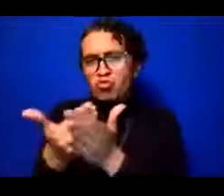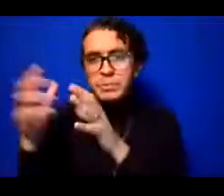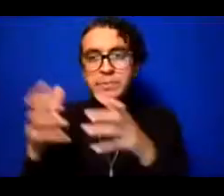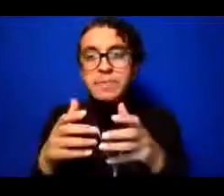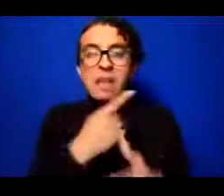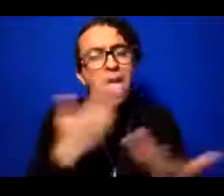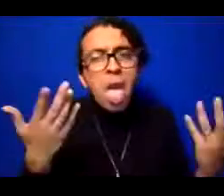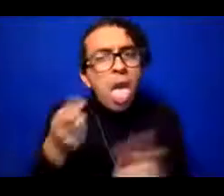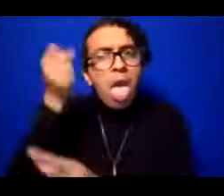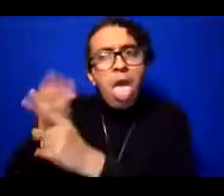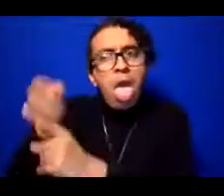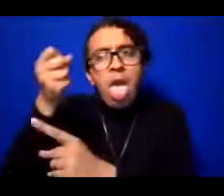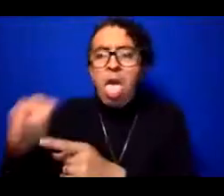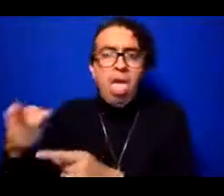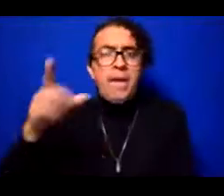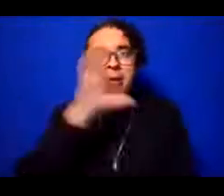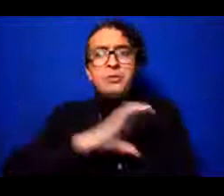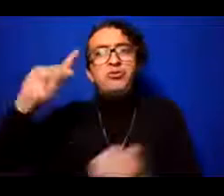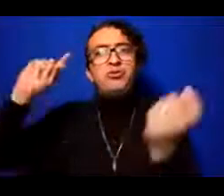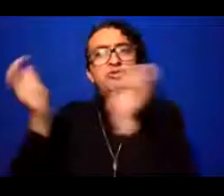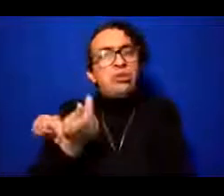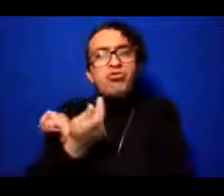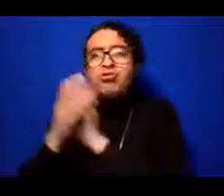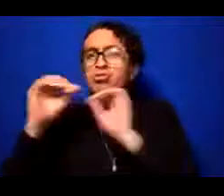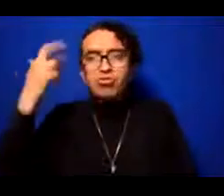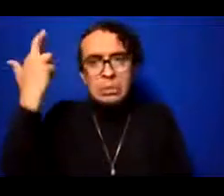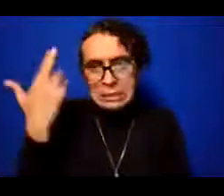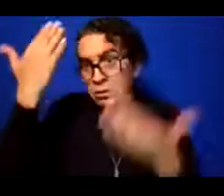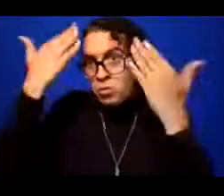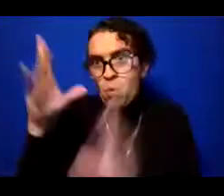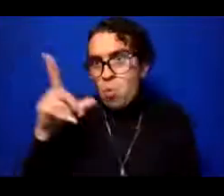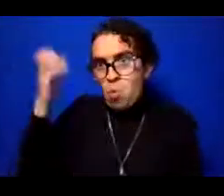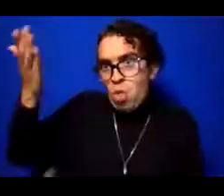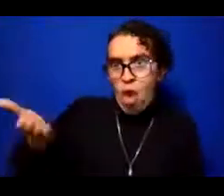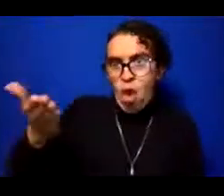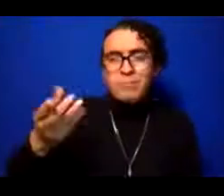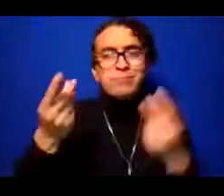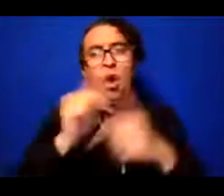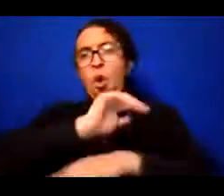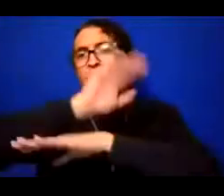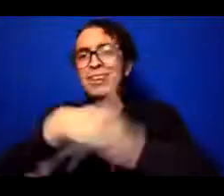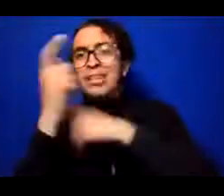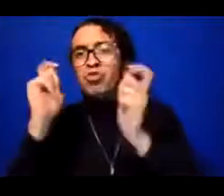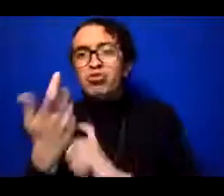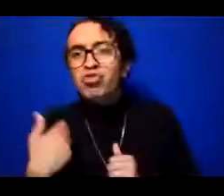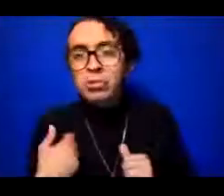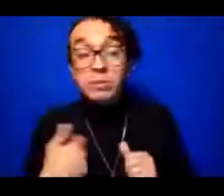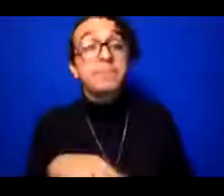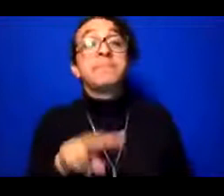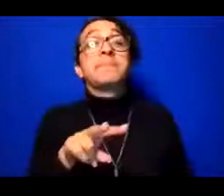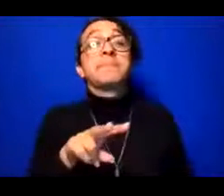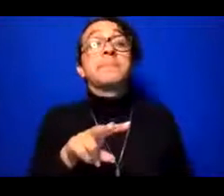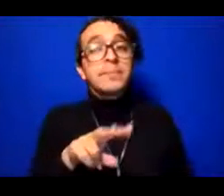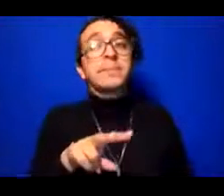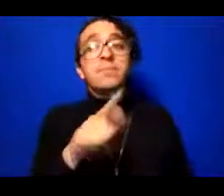acting completely out of character. They're completely different. I don't even know who they are. They changed overnight. And then I was like, well, are you